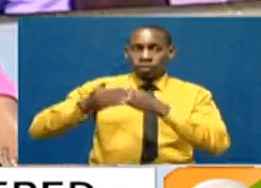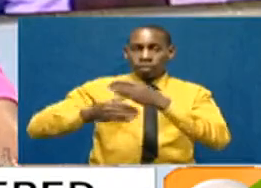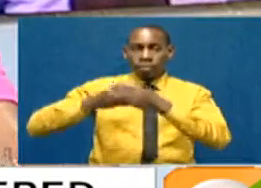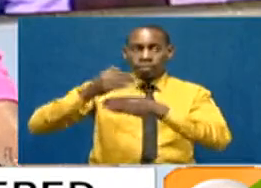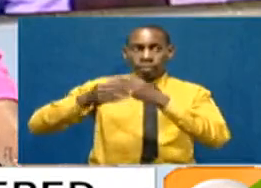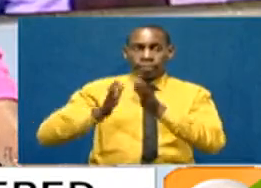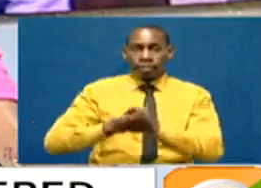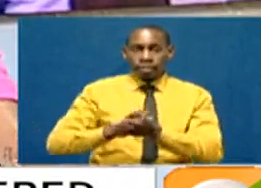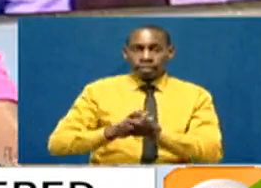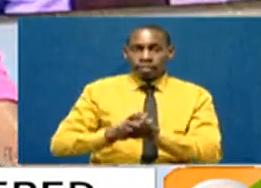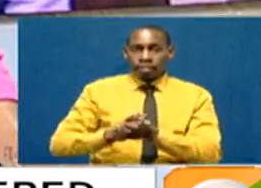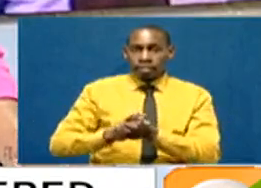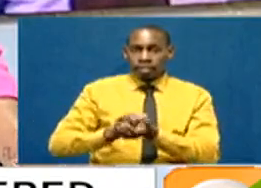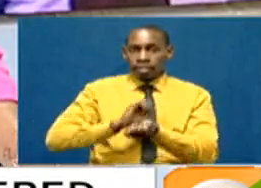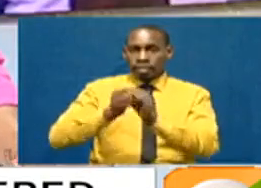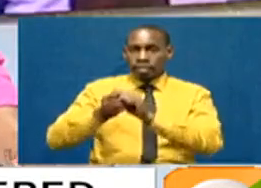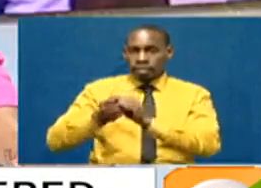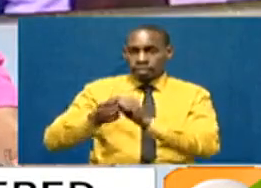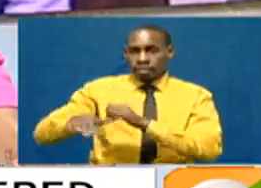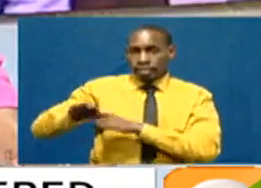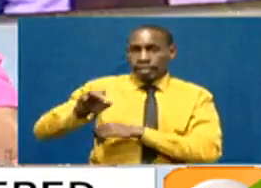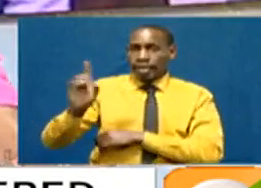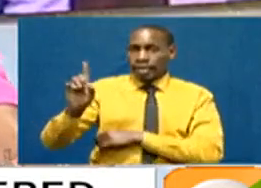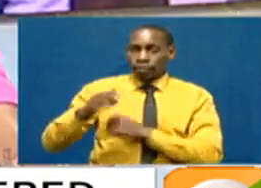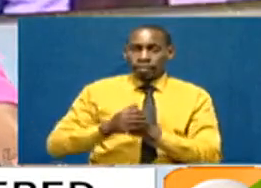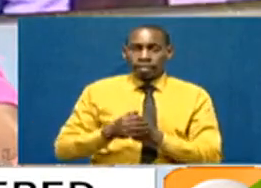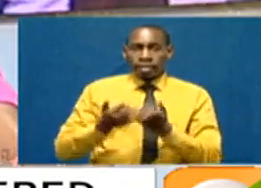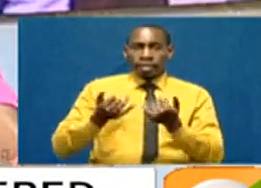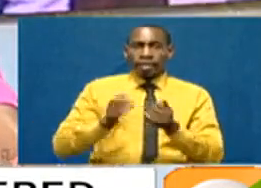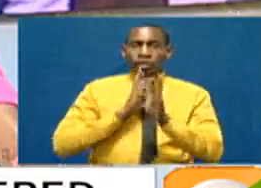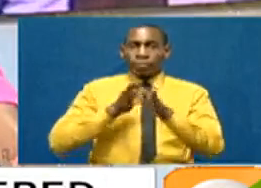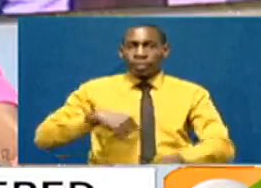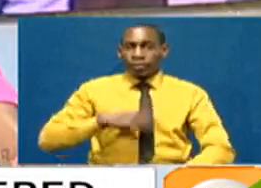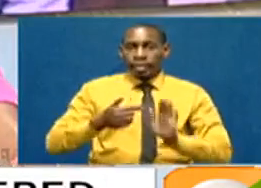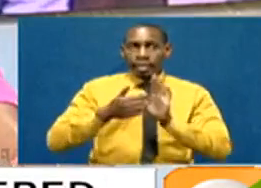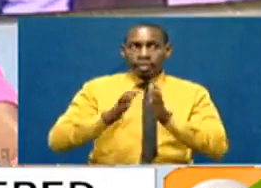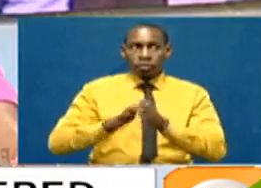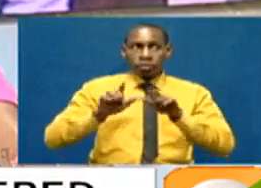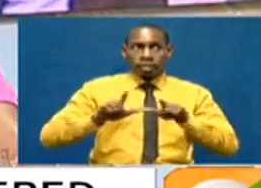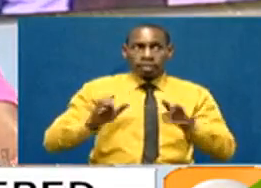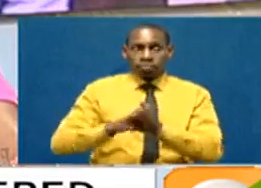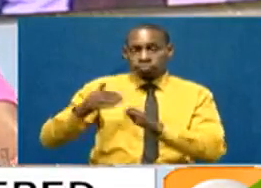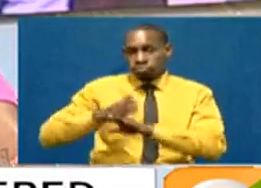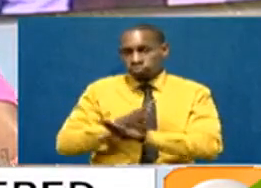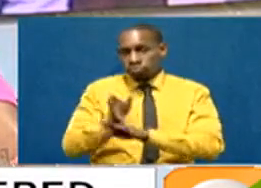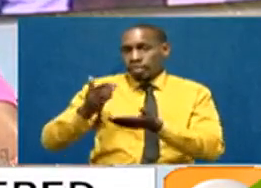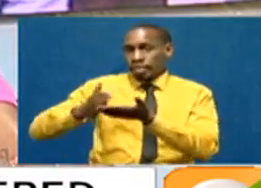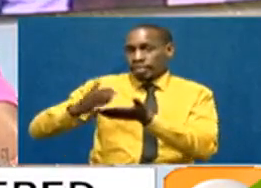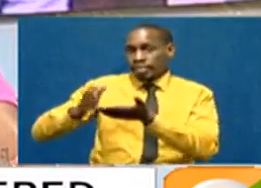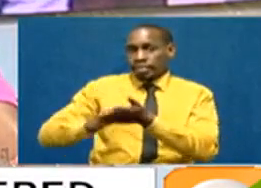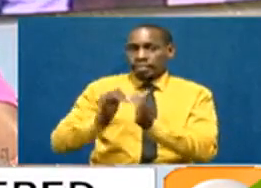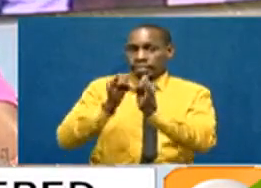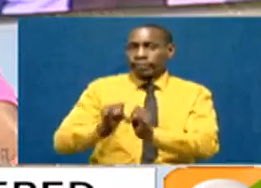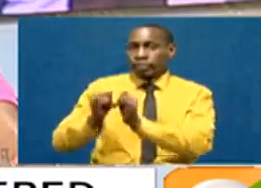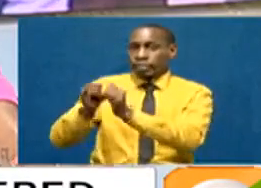construction of an interchange in Nairobi area. And as Laura Otieno reports, the land was fraudulently leased out by